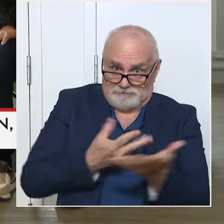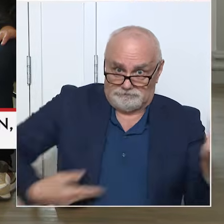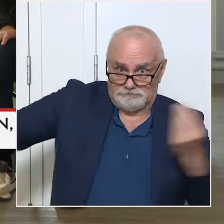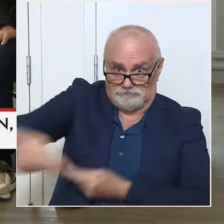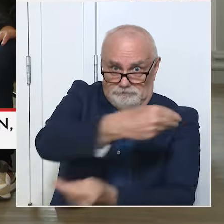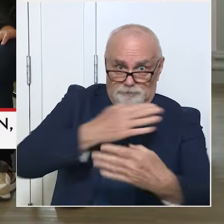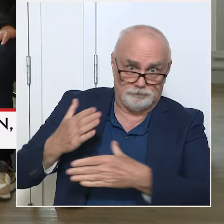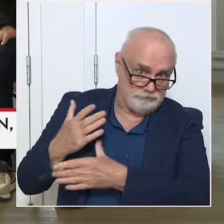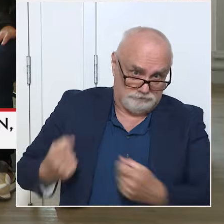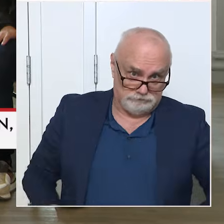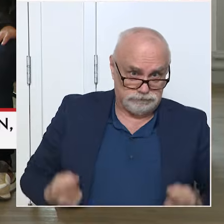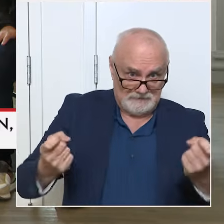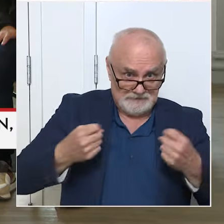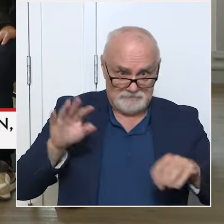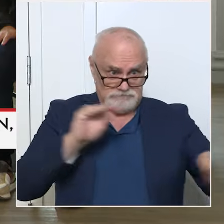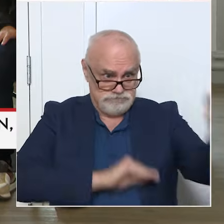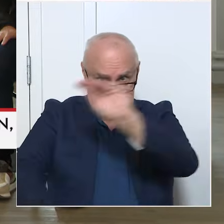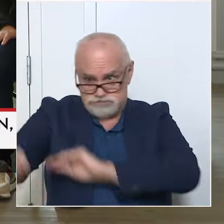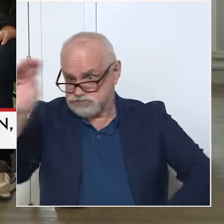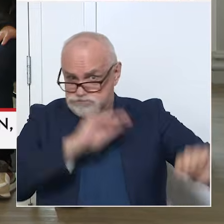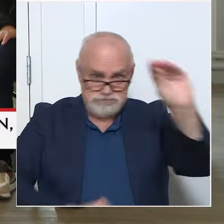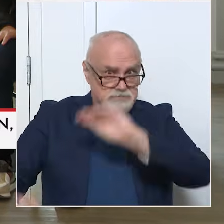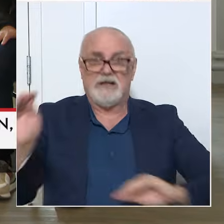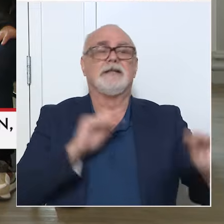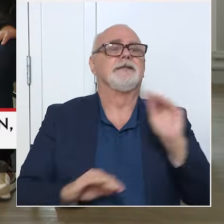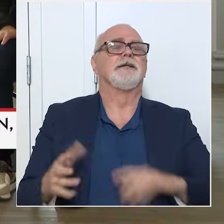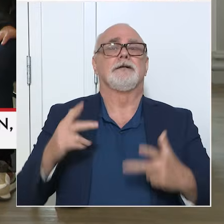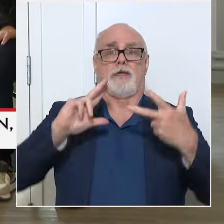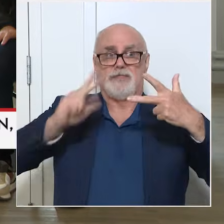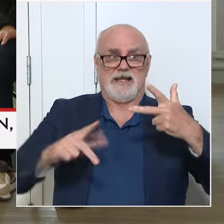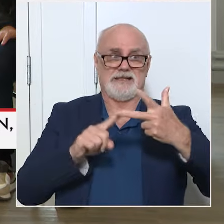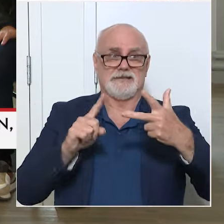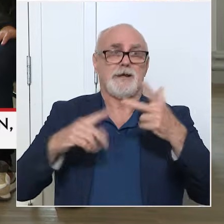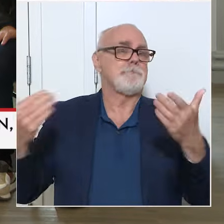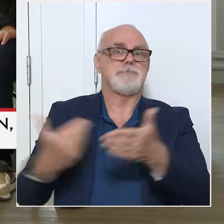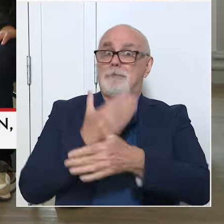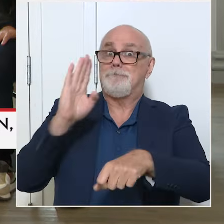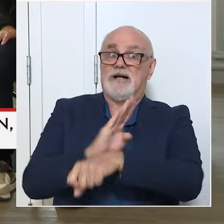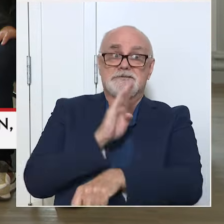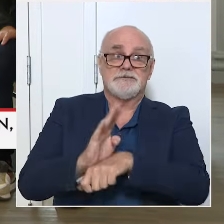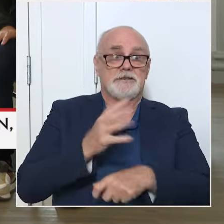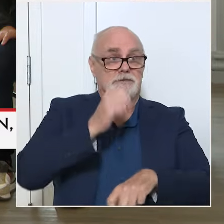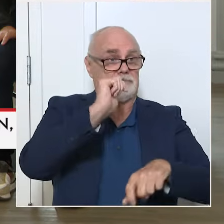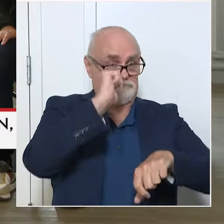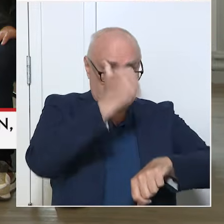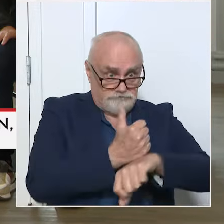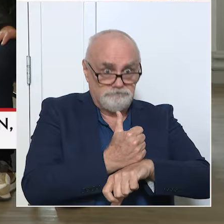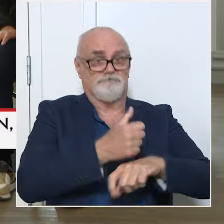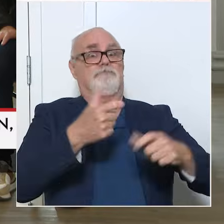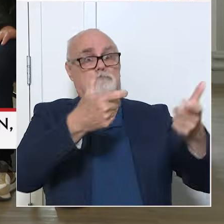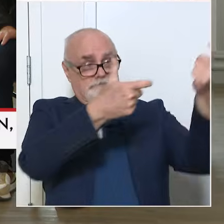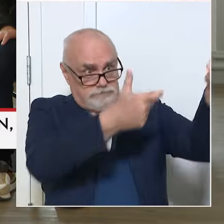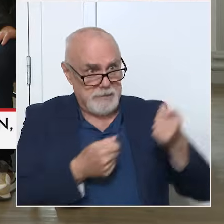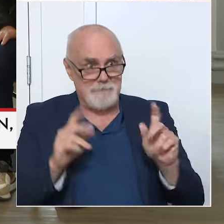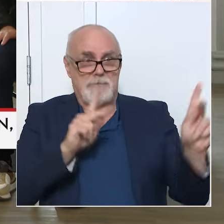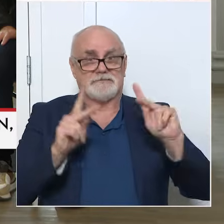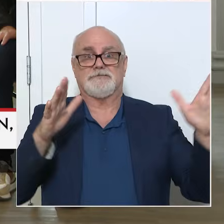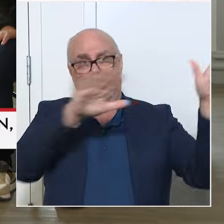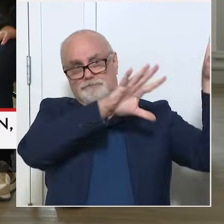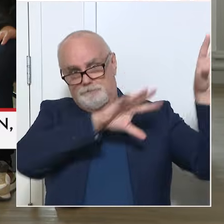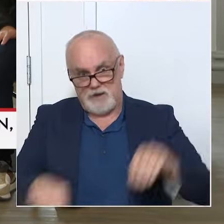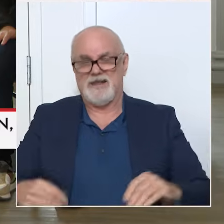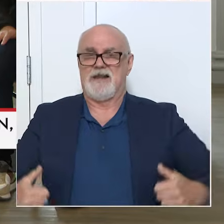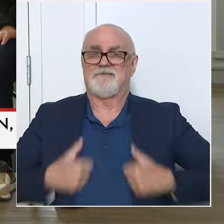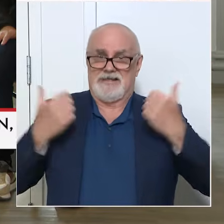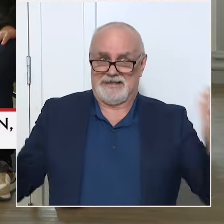services? Does it attract new businesses and create jobs for DC residents? And if the answer to all